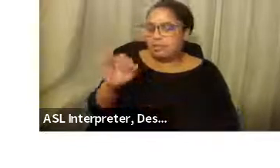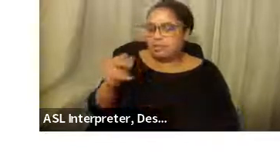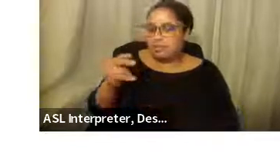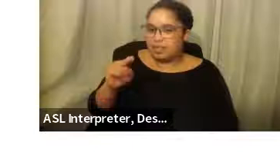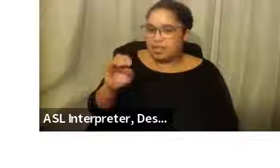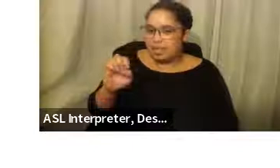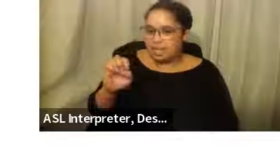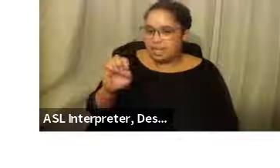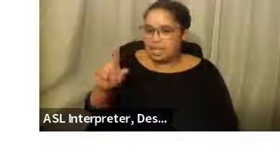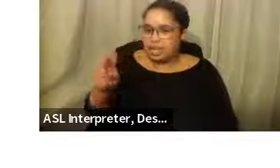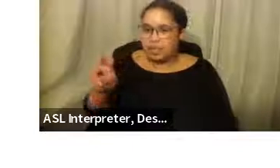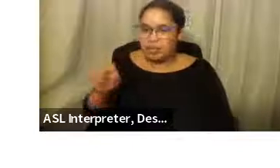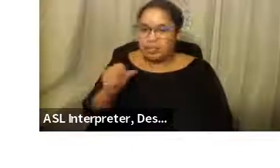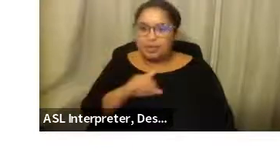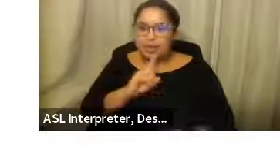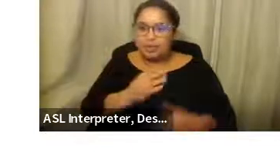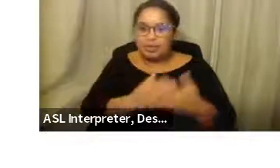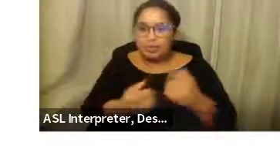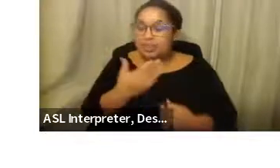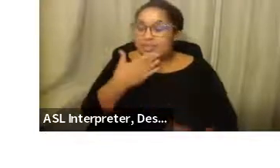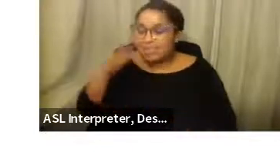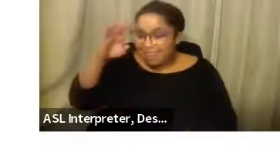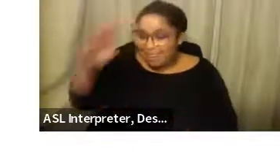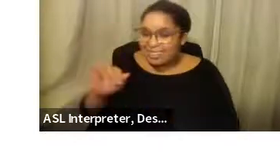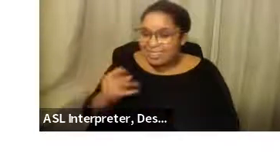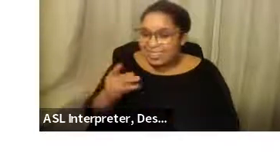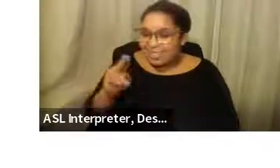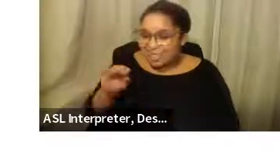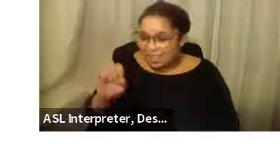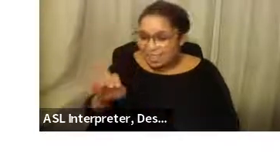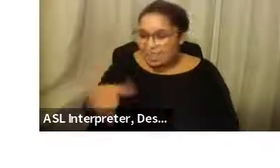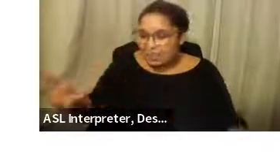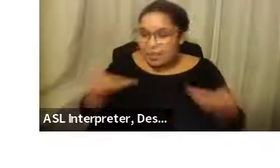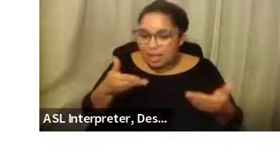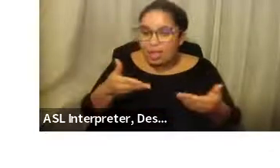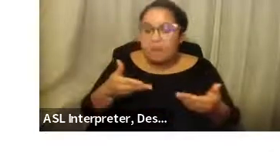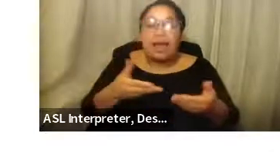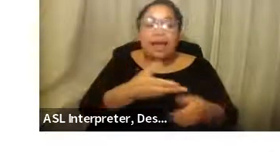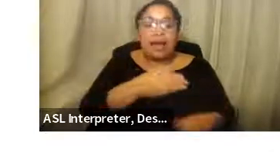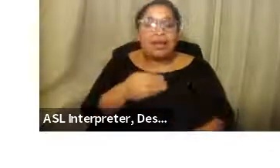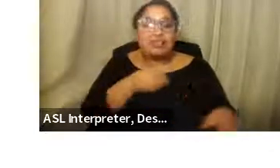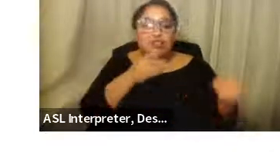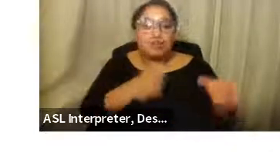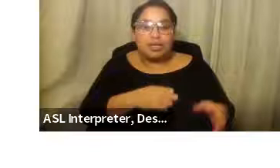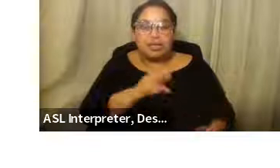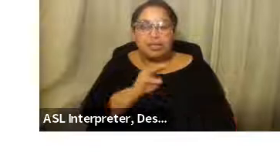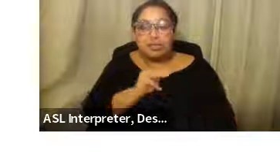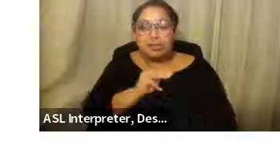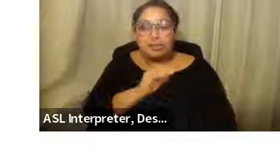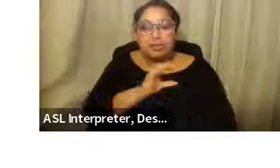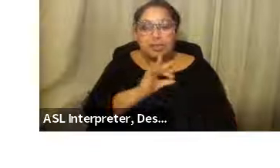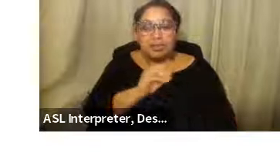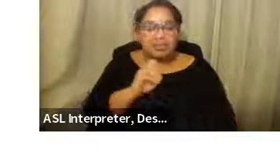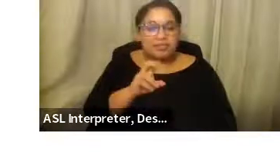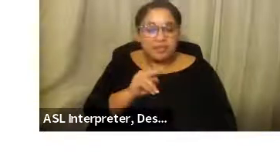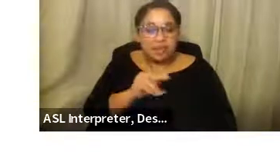these questions. Hi, Stephanie, welcome. And I will also invite Director McFadden back to also weigh